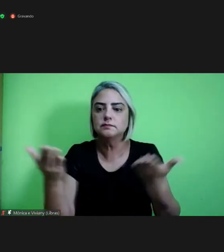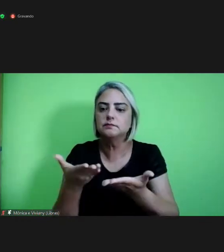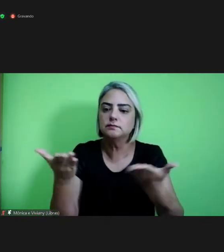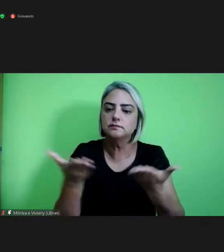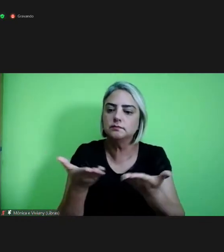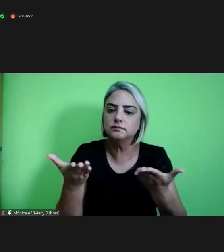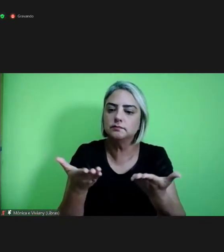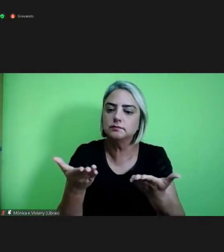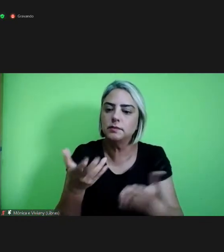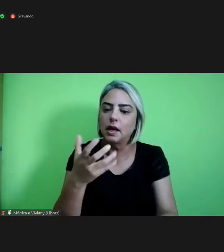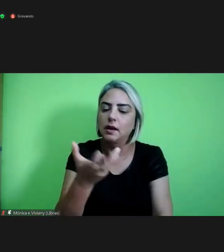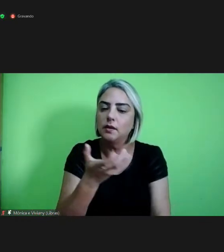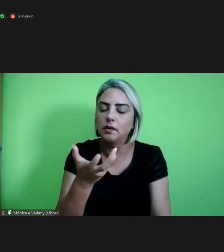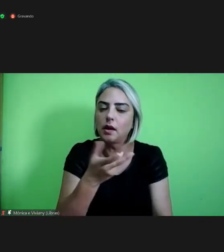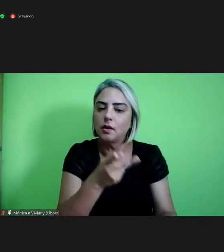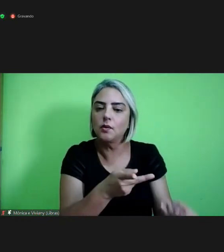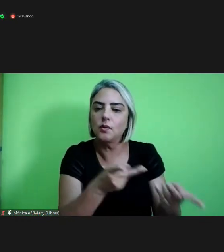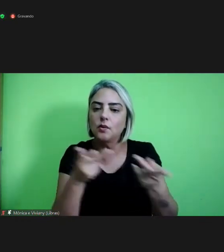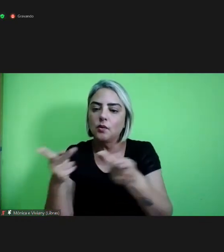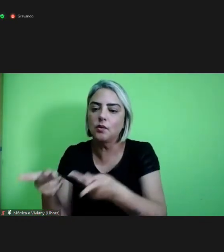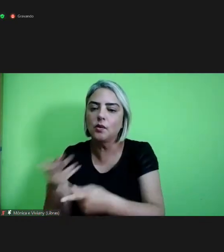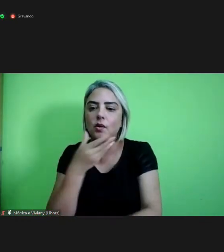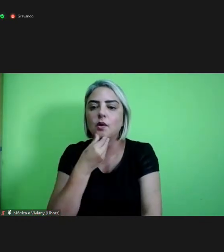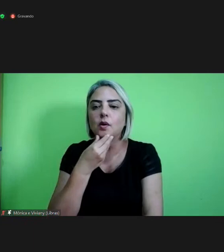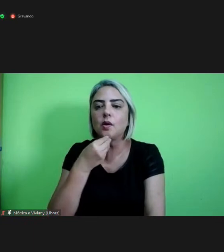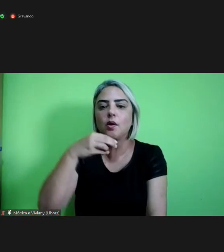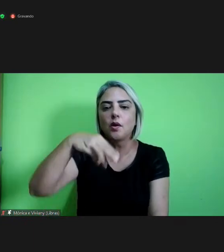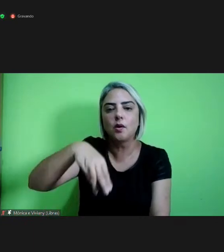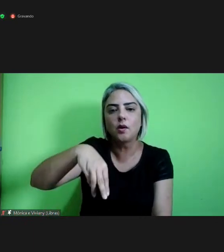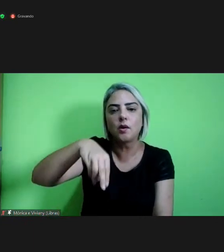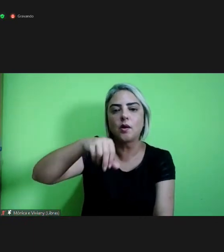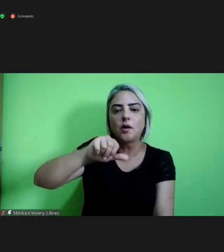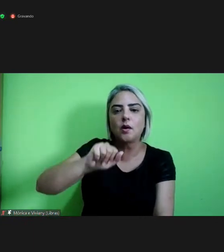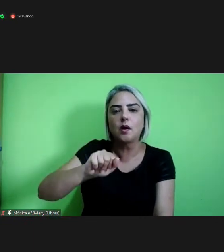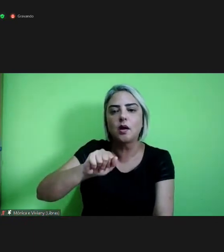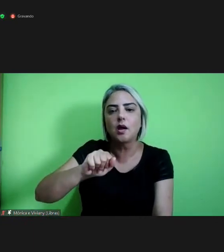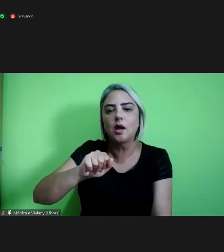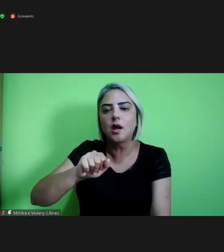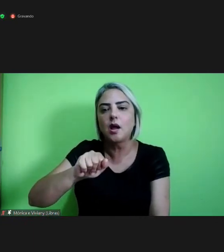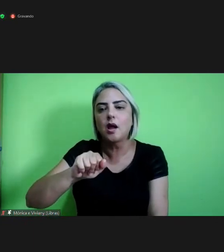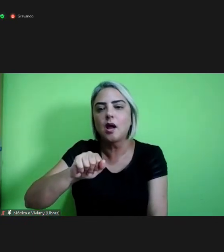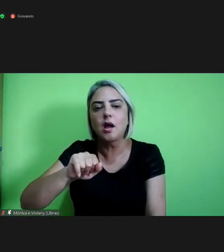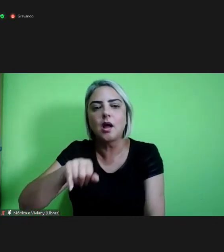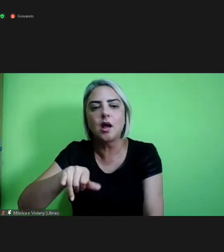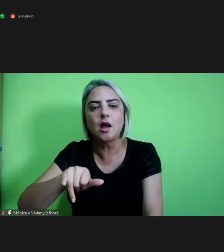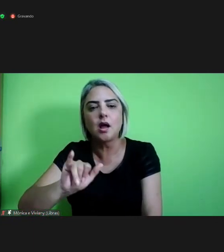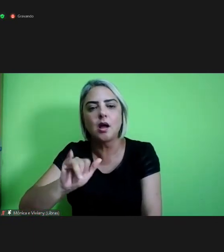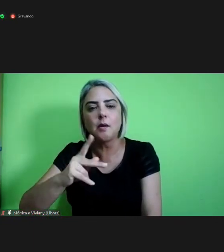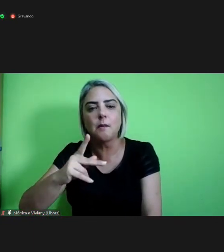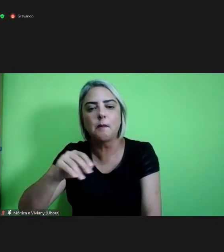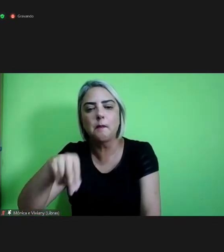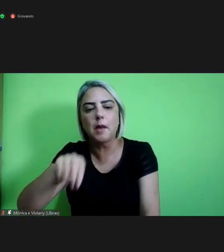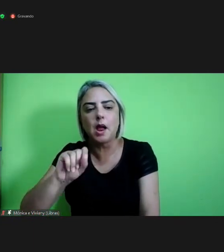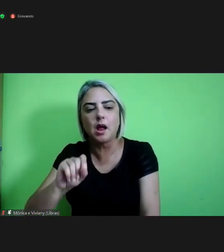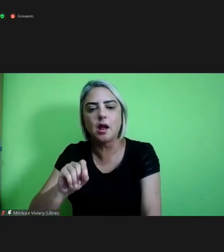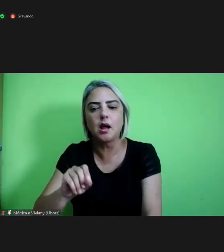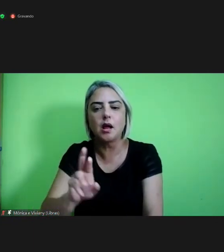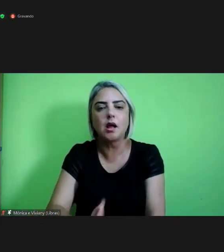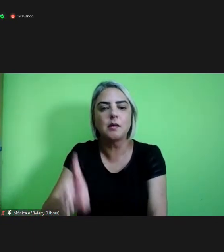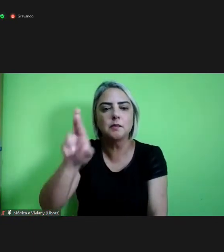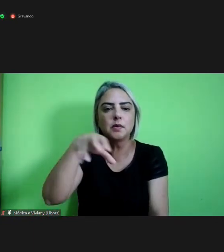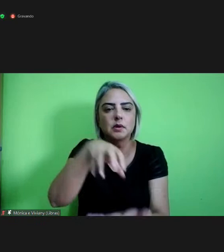experience, you can send them on his email, to his email. And now I'd like to ask Mr. Michael